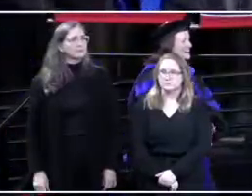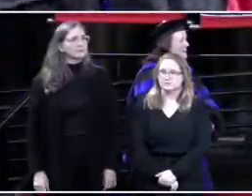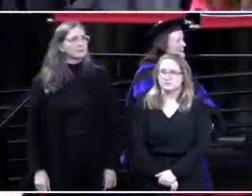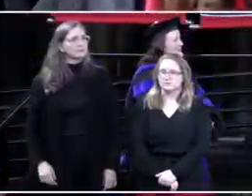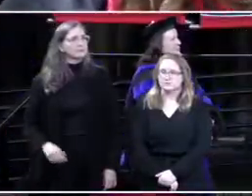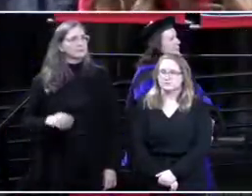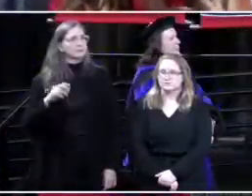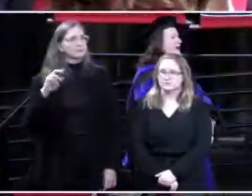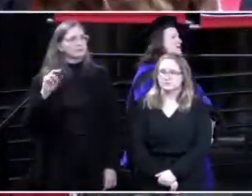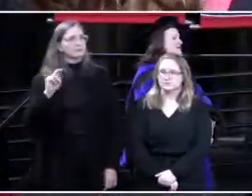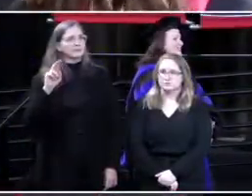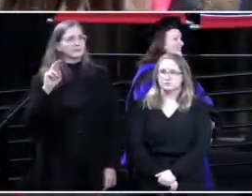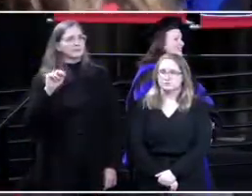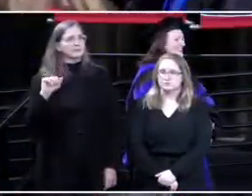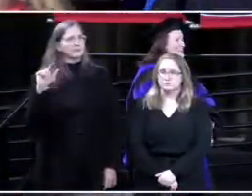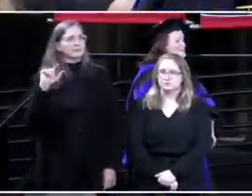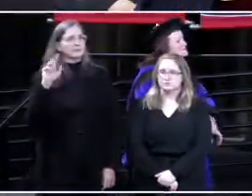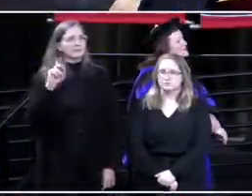Adana Alexi Moore.